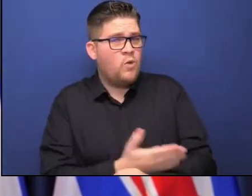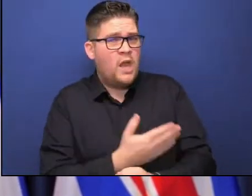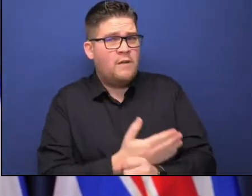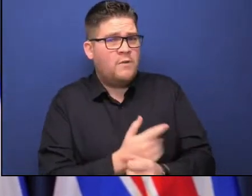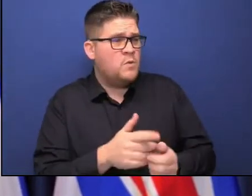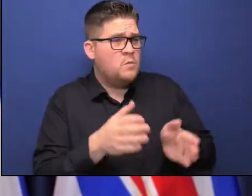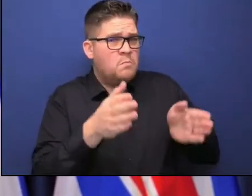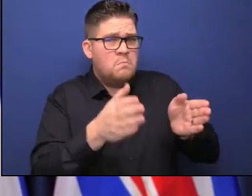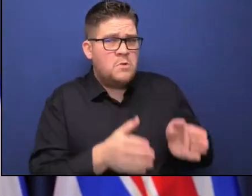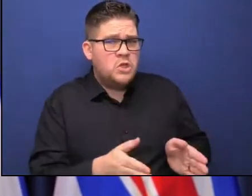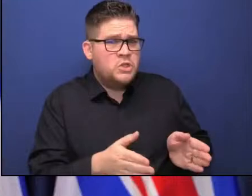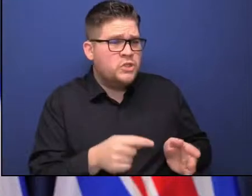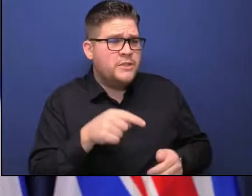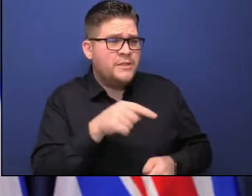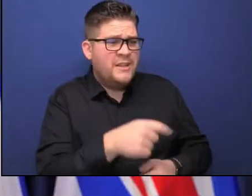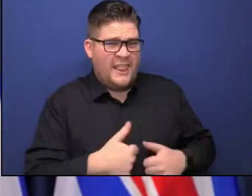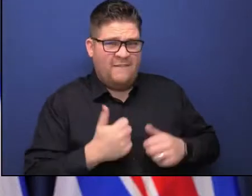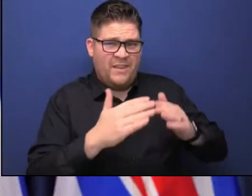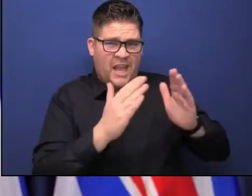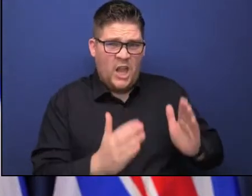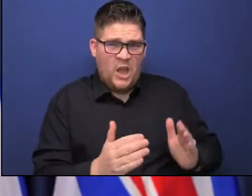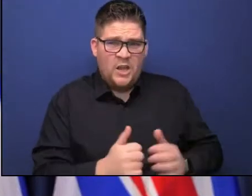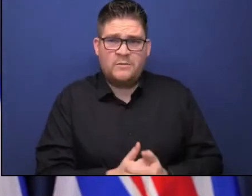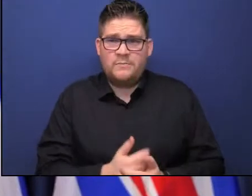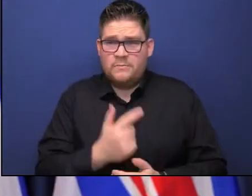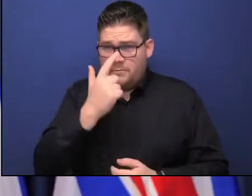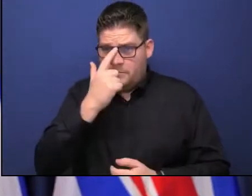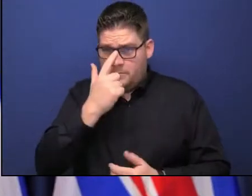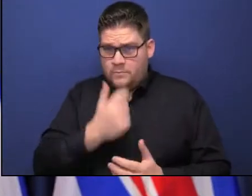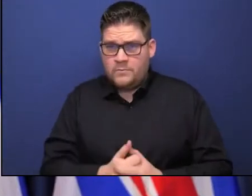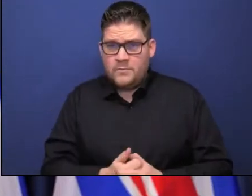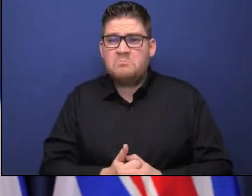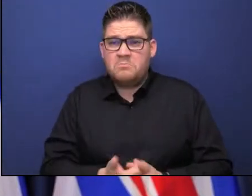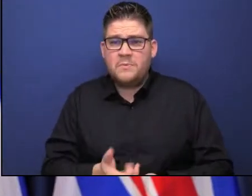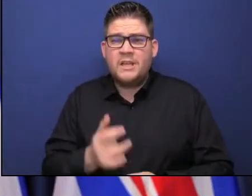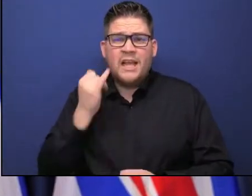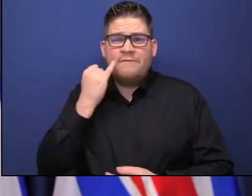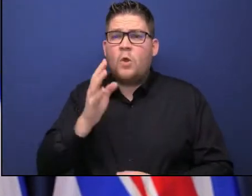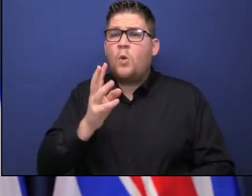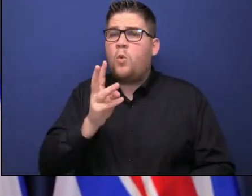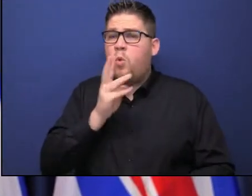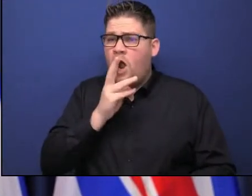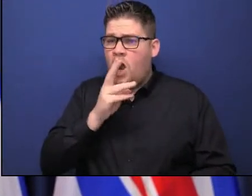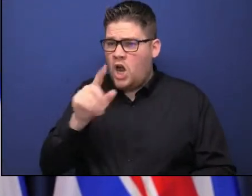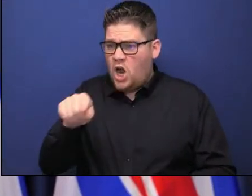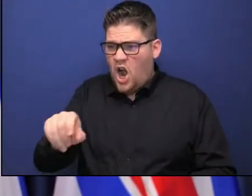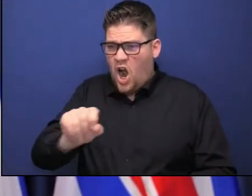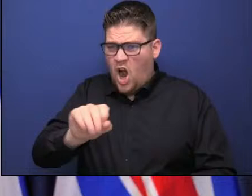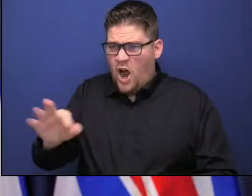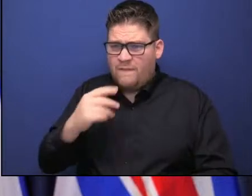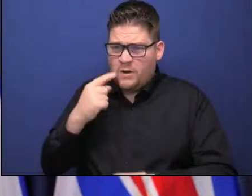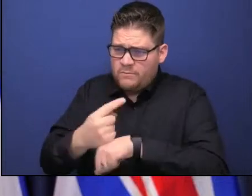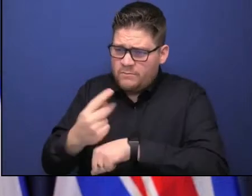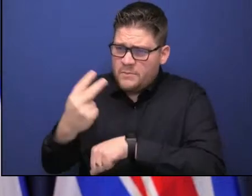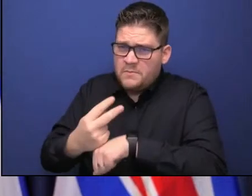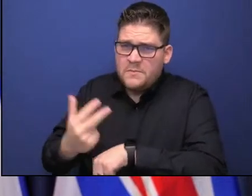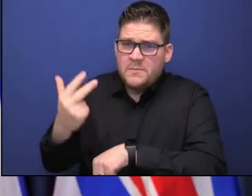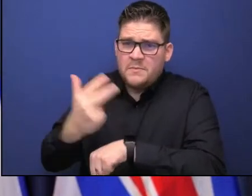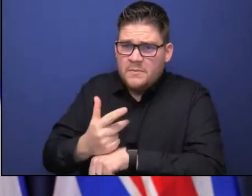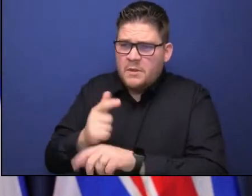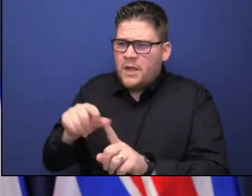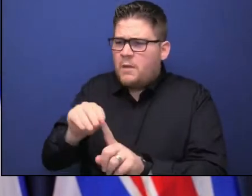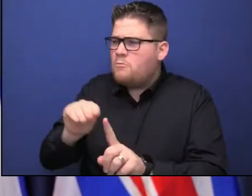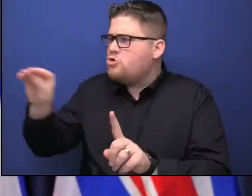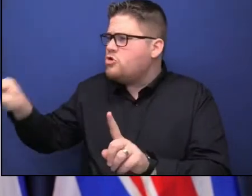all the water, that kind of thing. And so the tenancy could continue. Really what we're doing is making it so that there's an application process that has to be